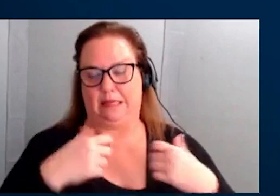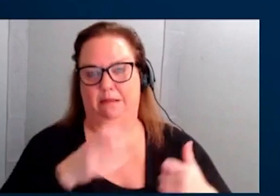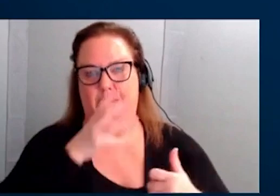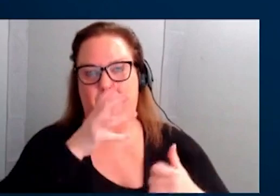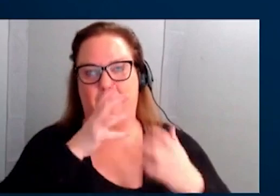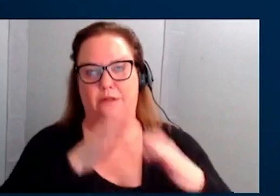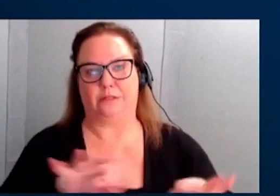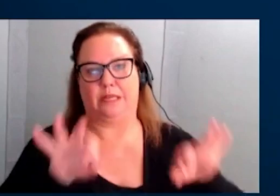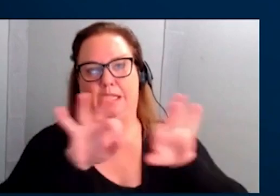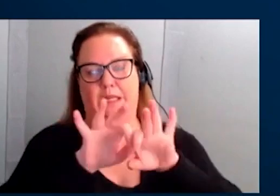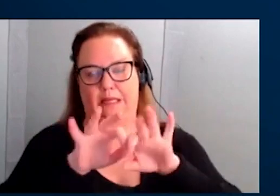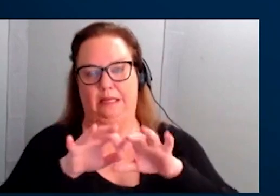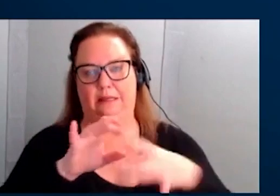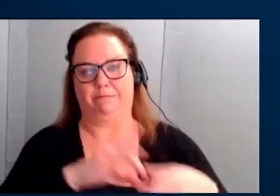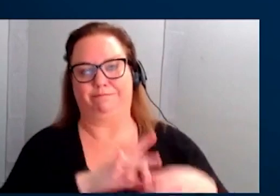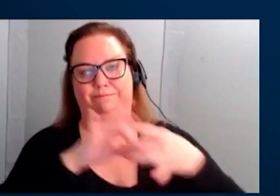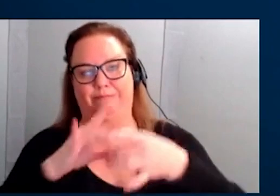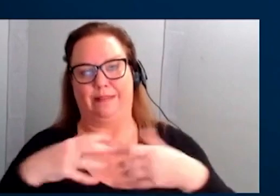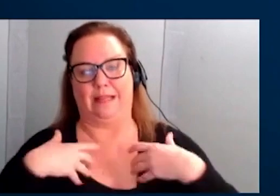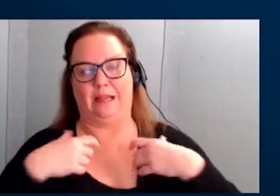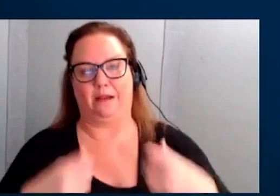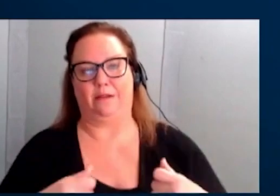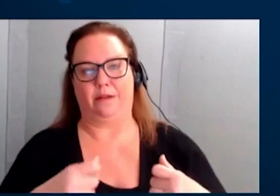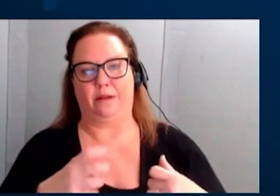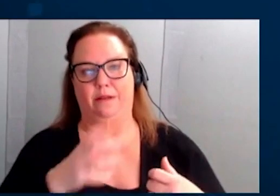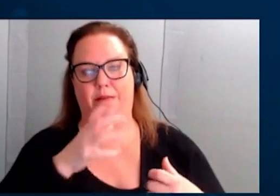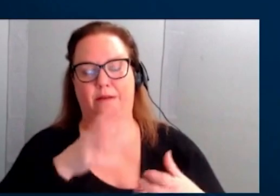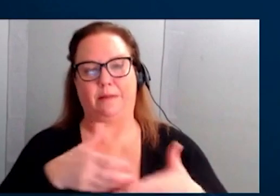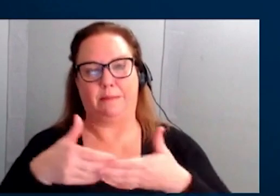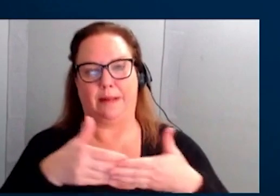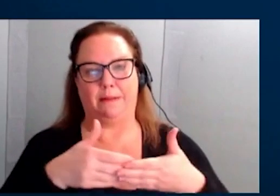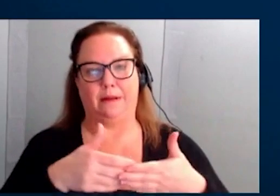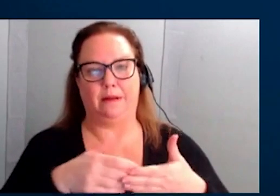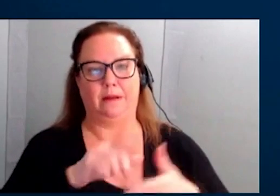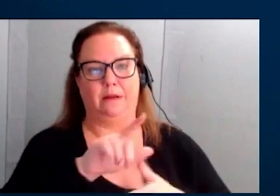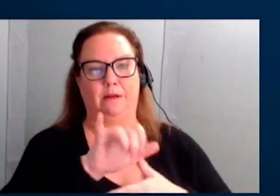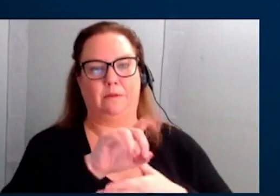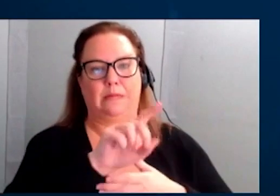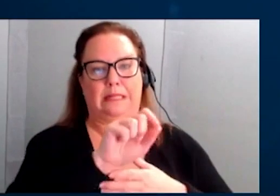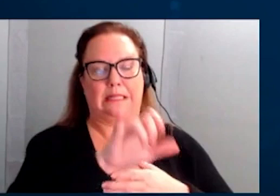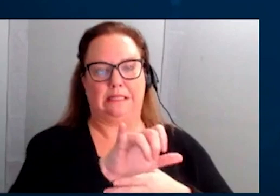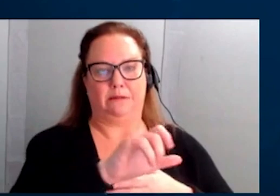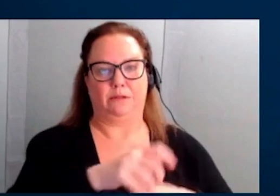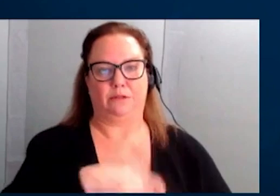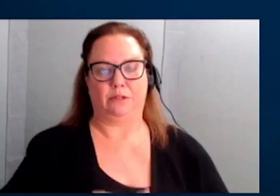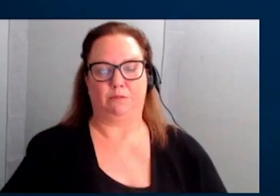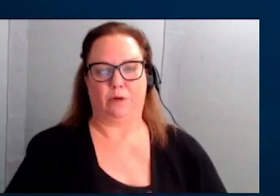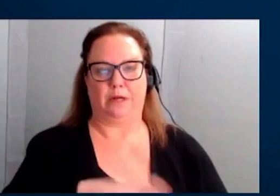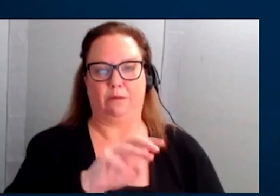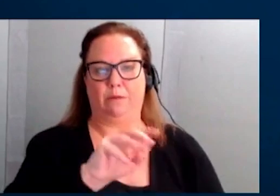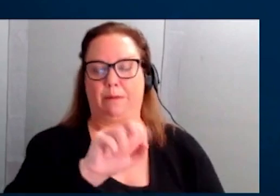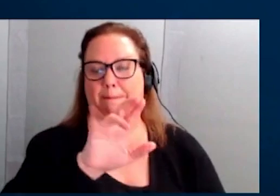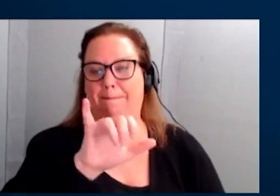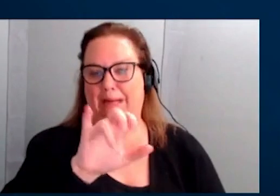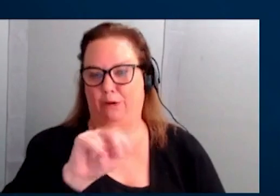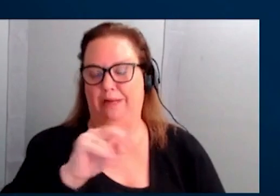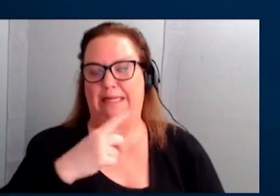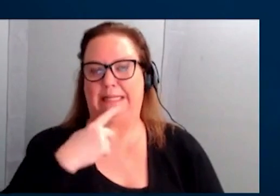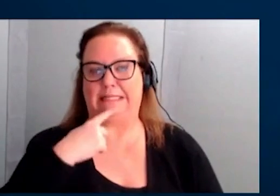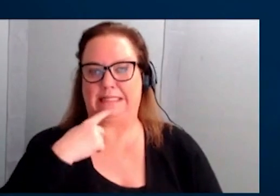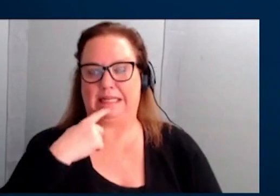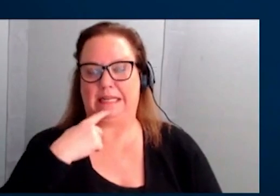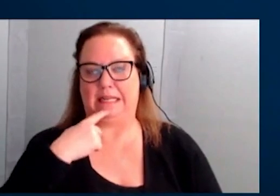of the baby. So when Linsey was mentioning when she was pregnant with Marin, and they said that she may have to